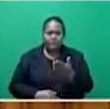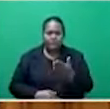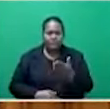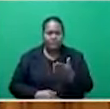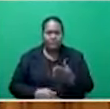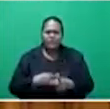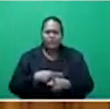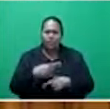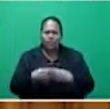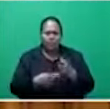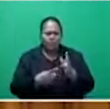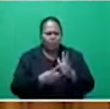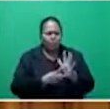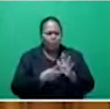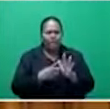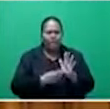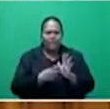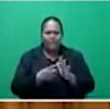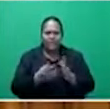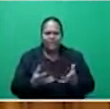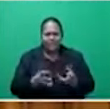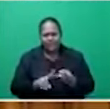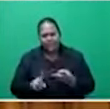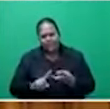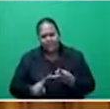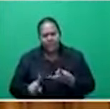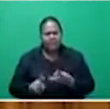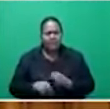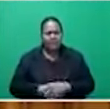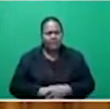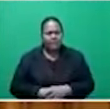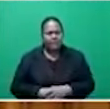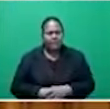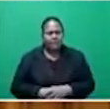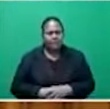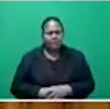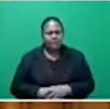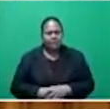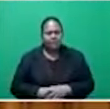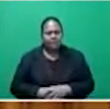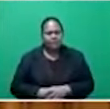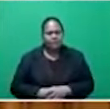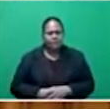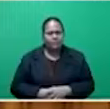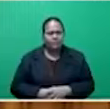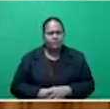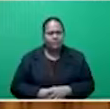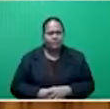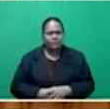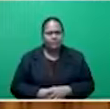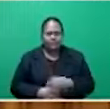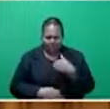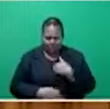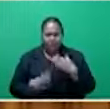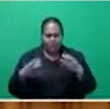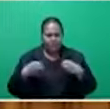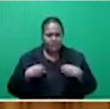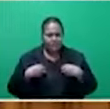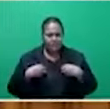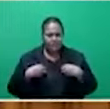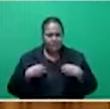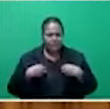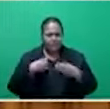Bukini. I mean, there were. I mean, I get a lot of anonymous letters about the